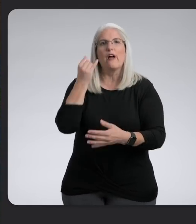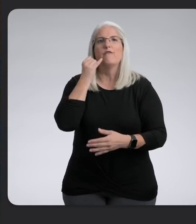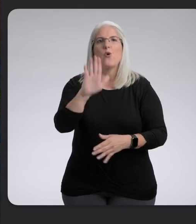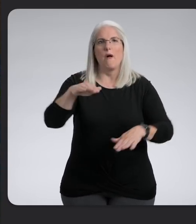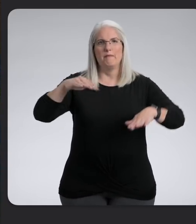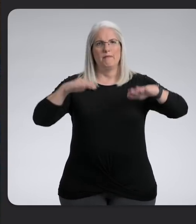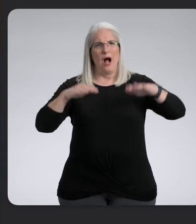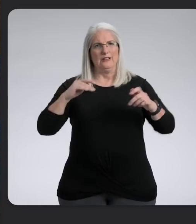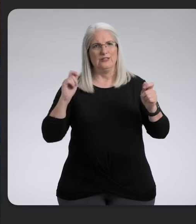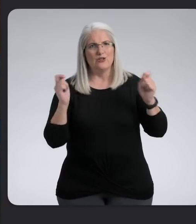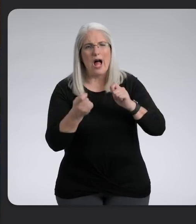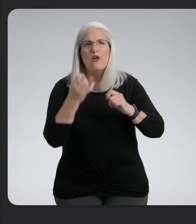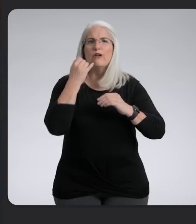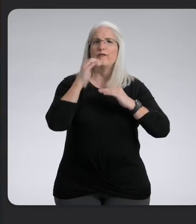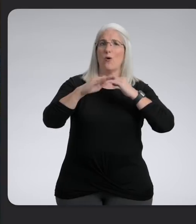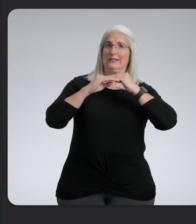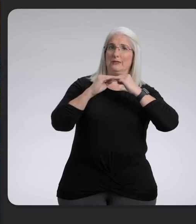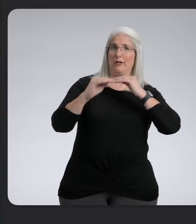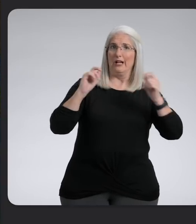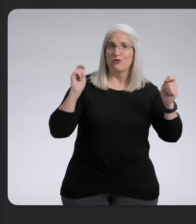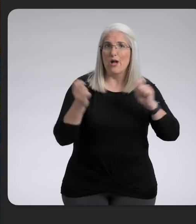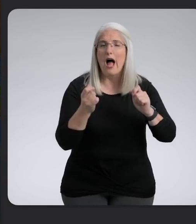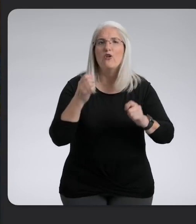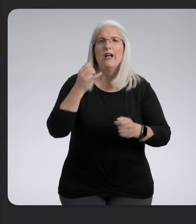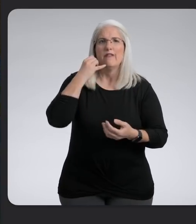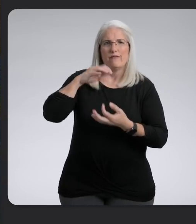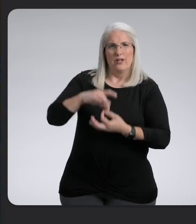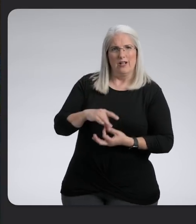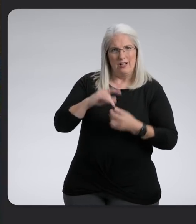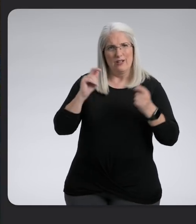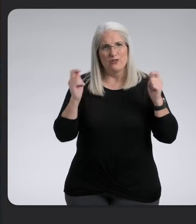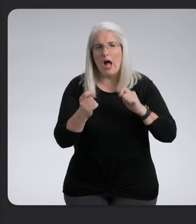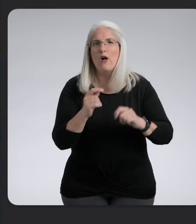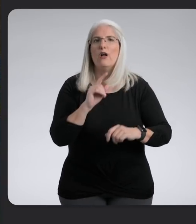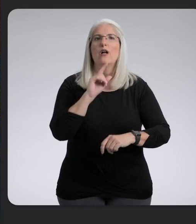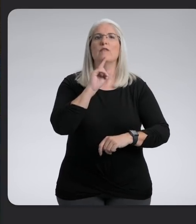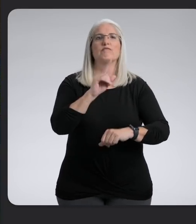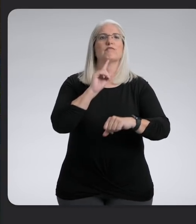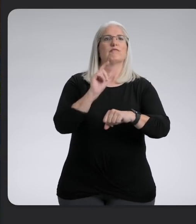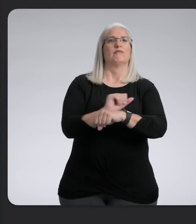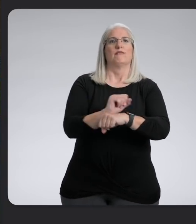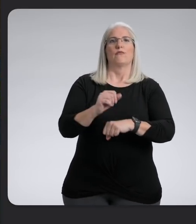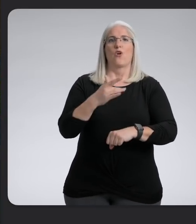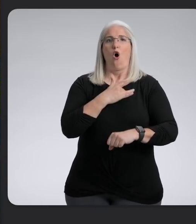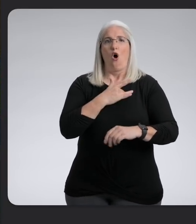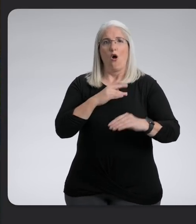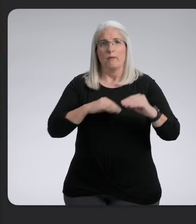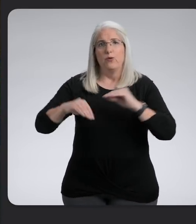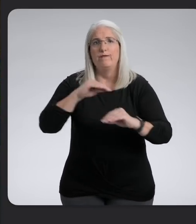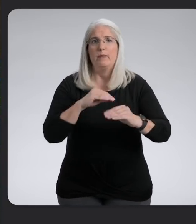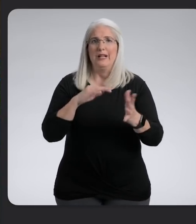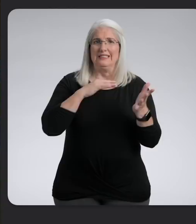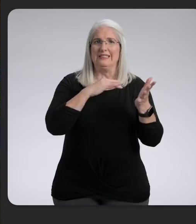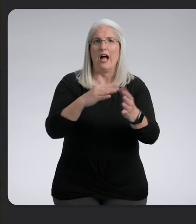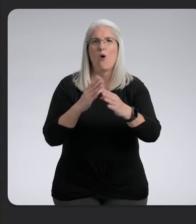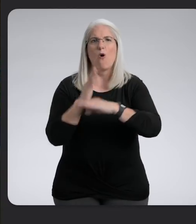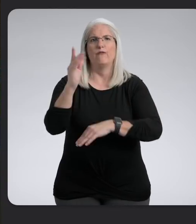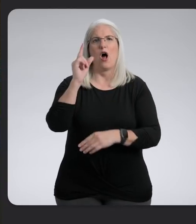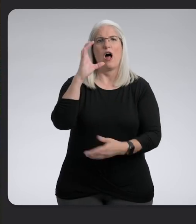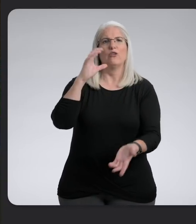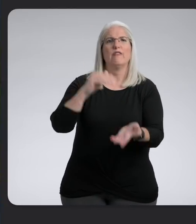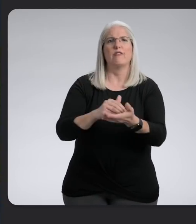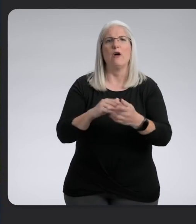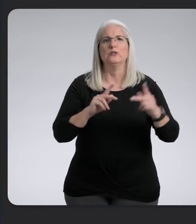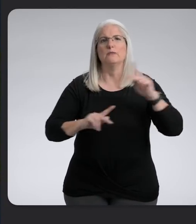and coordination. We used real-world data from the Apple Heart and Movement Study with over 100,000 participants across all